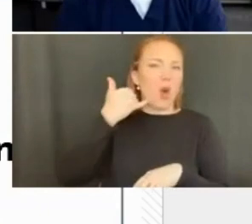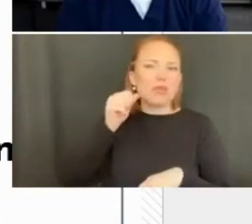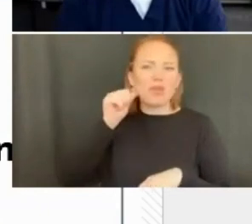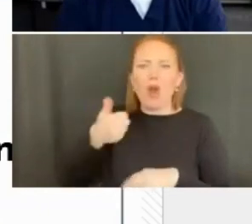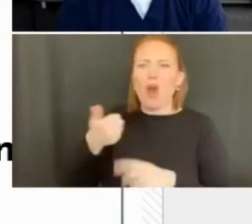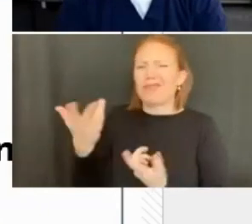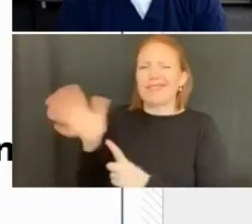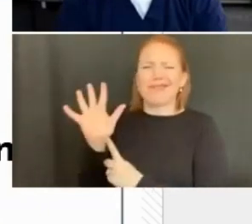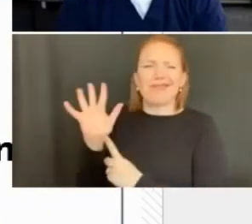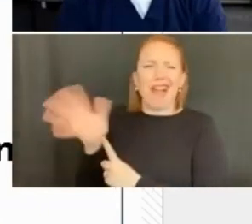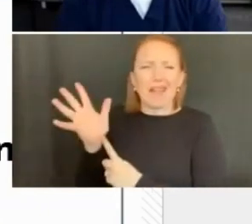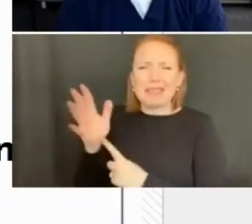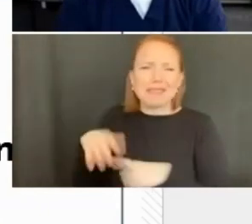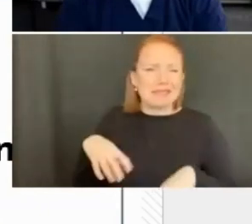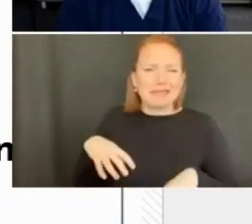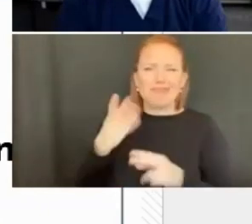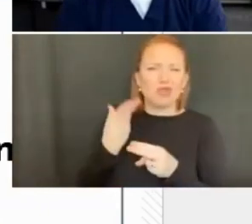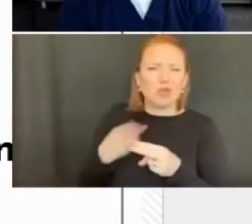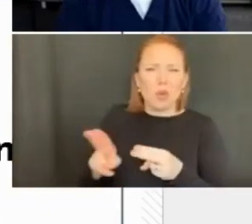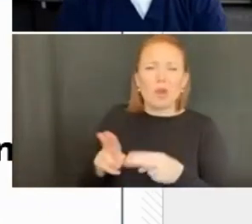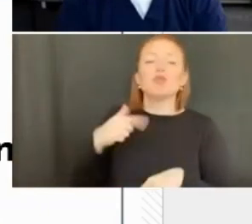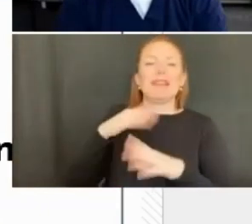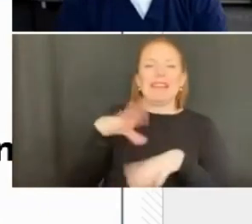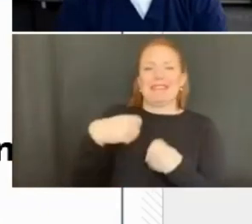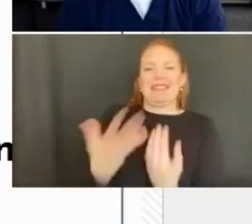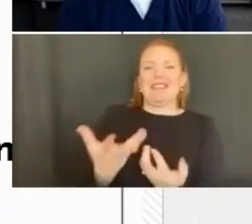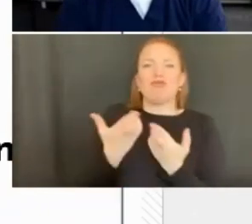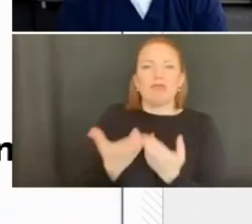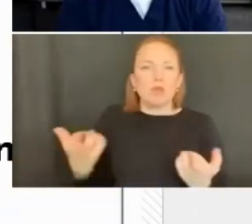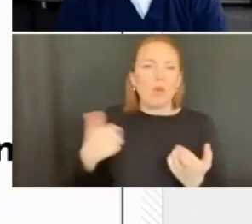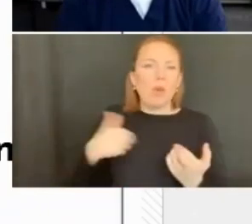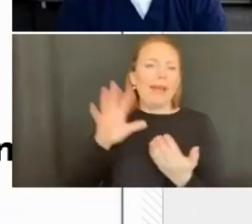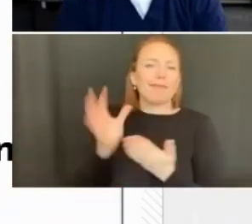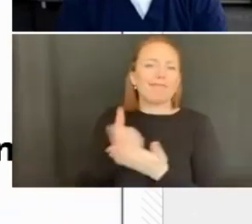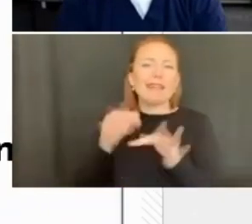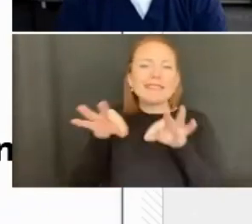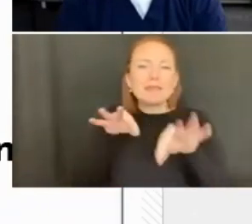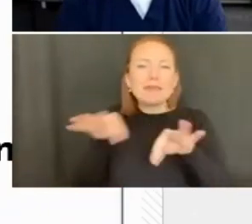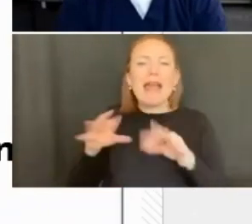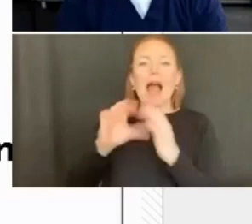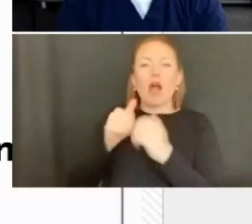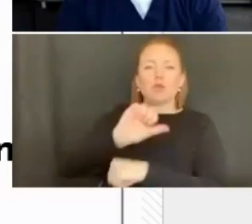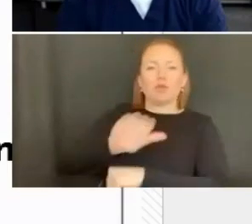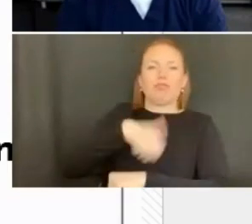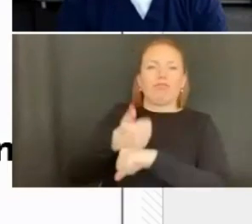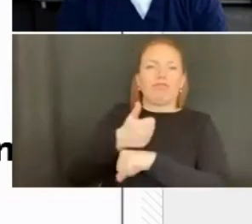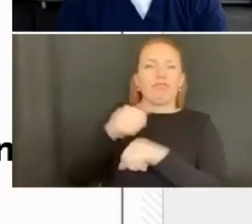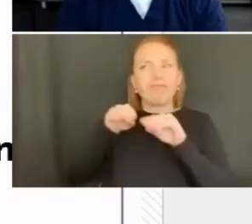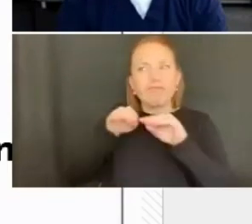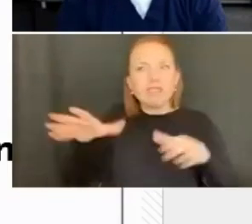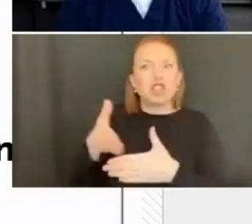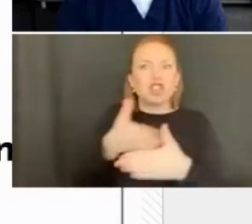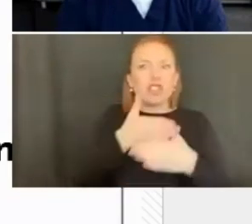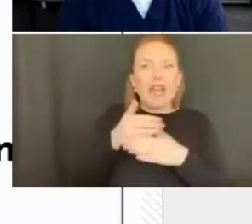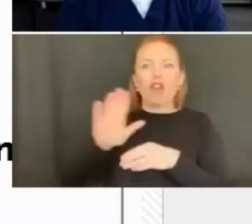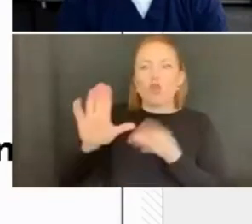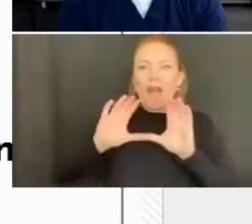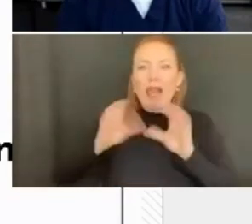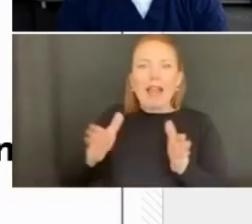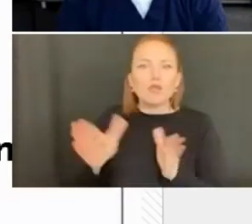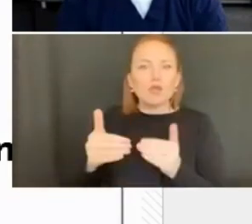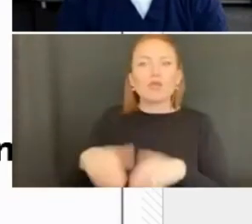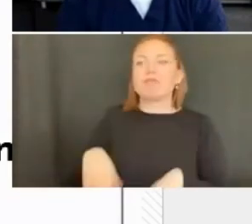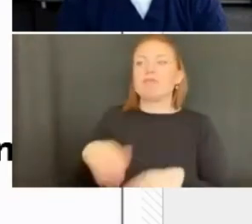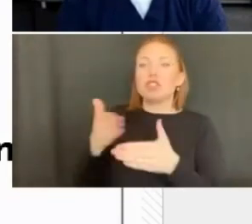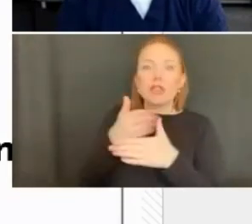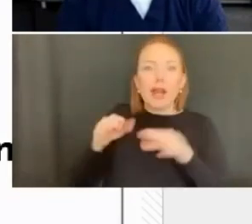minutes, so you can have these resources and we can explain how to implement them into the classroom and how to share them throughout your building. Okay,